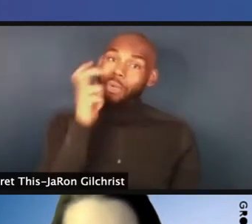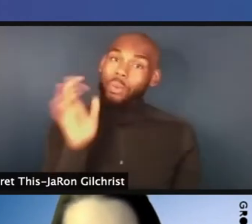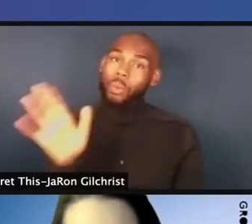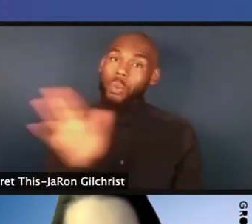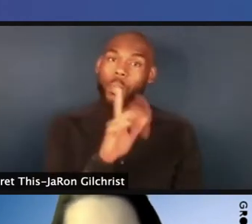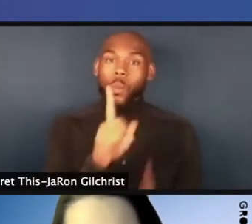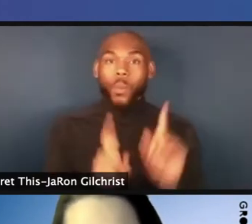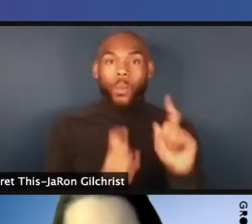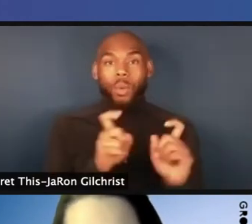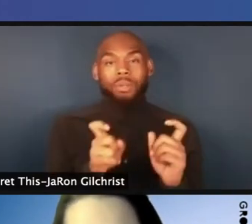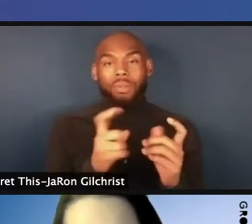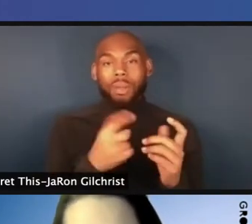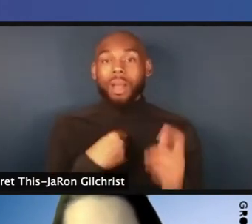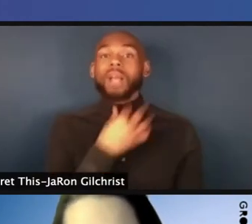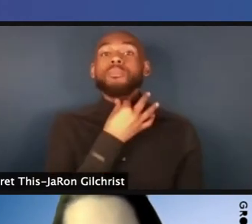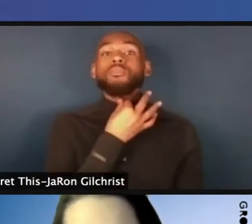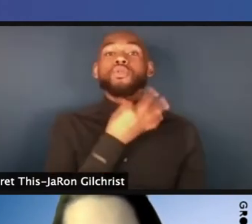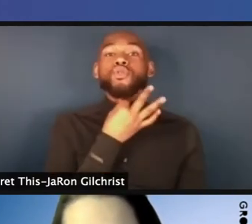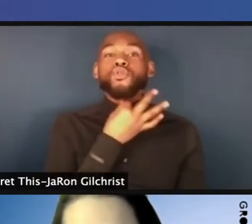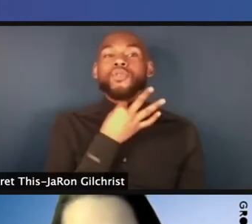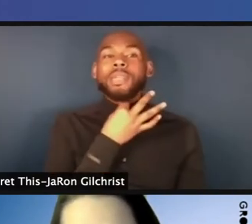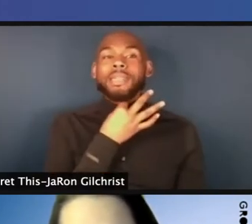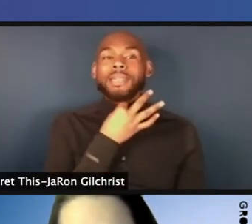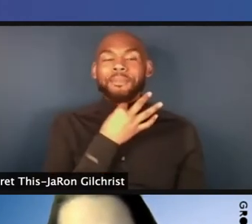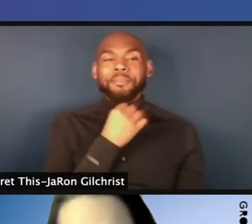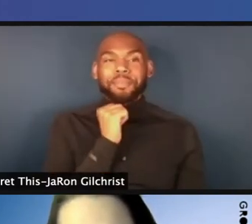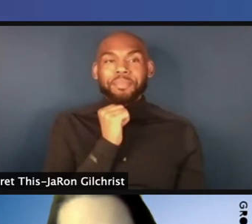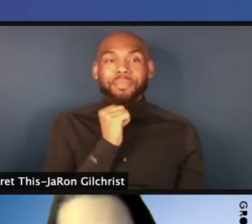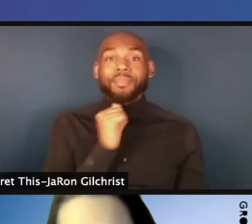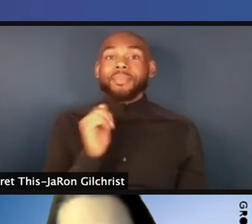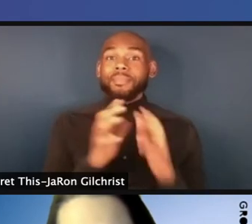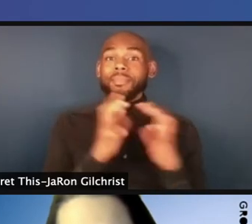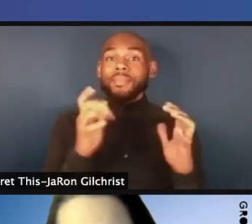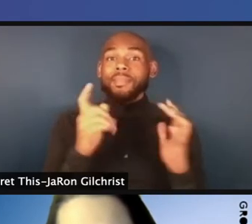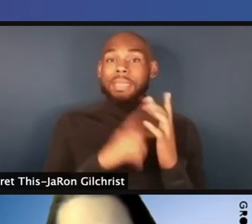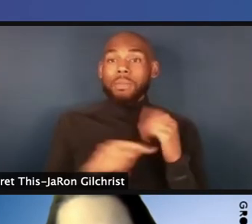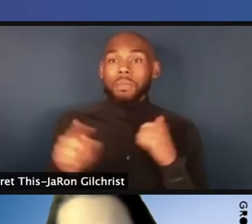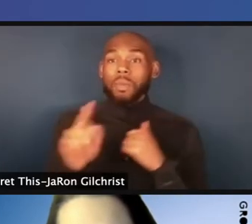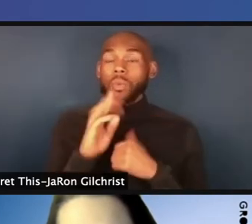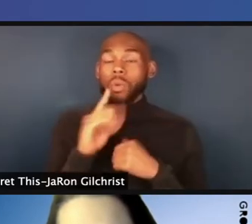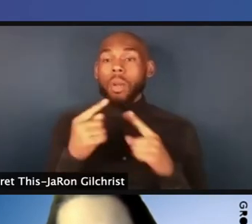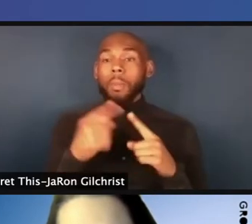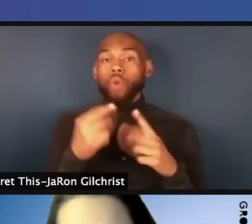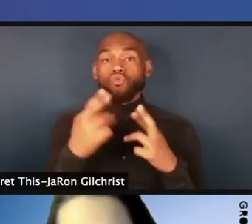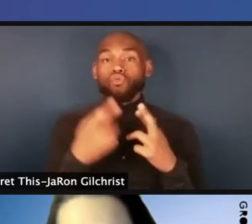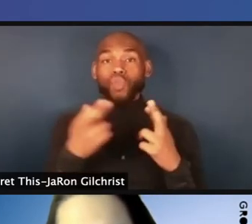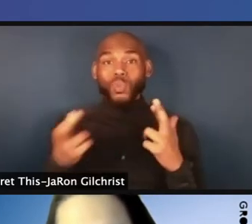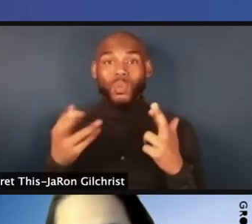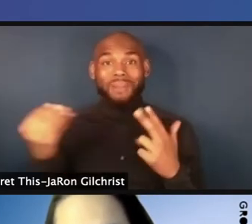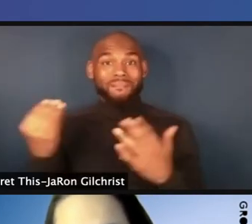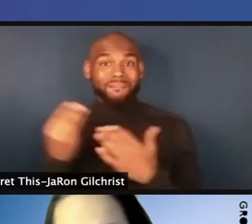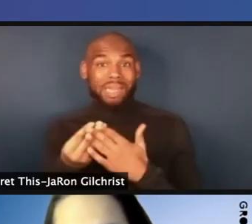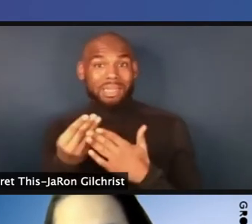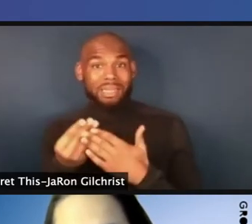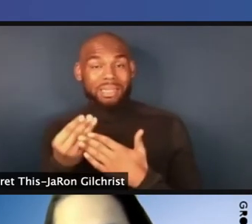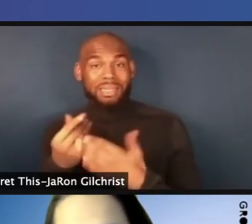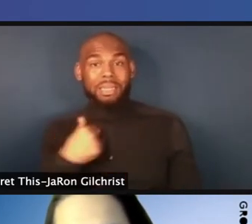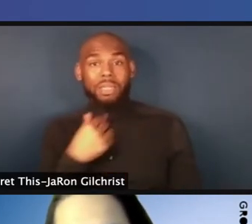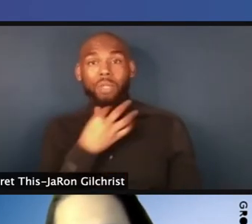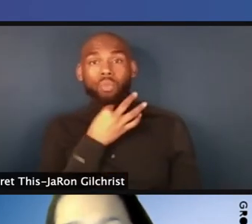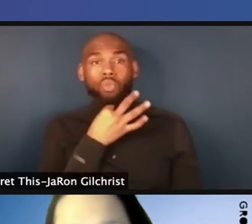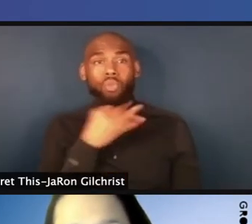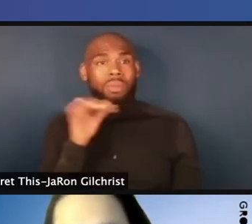curious about a lot of what y'all just talked about had to do with resources and funding. And I'm sort of curious if we can